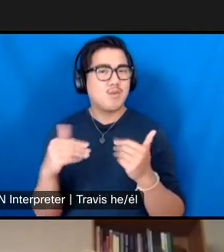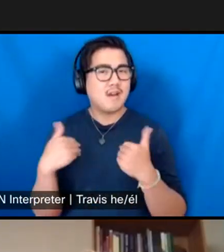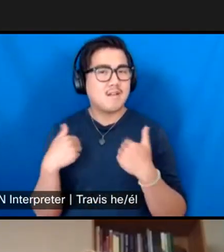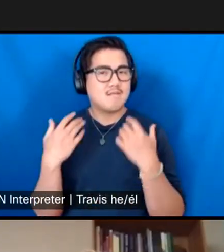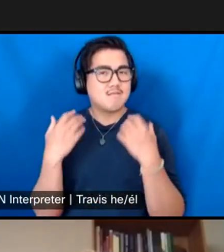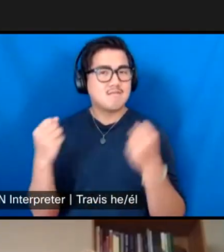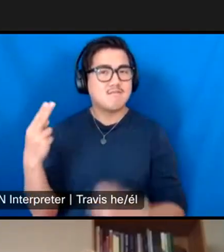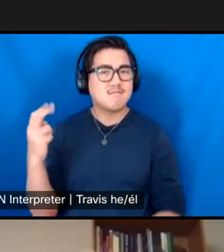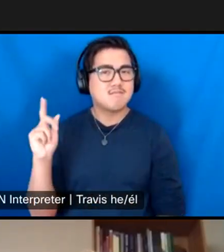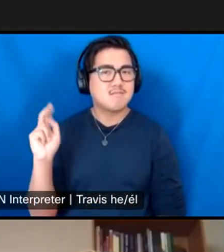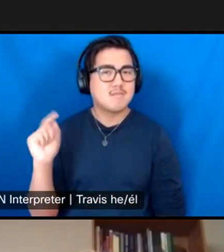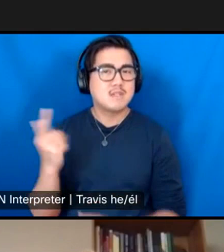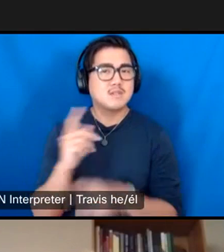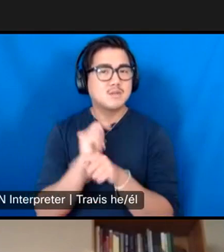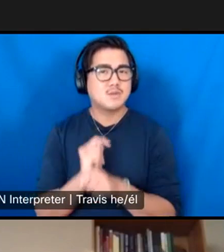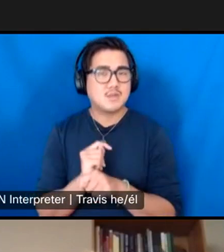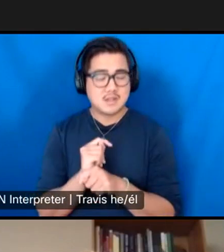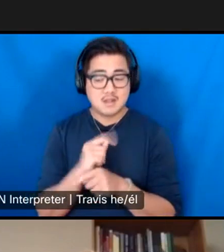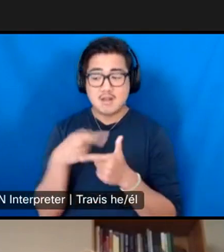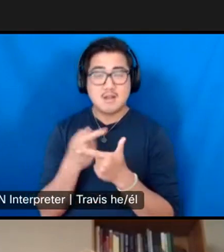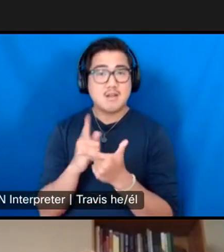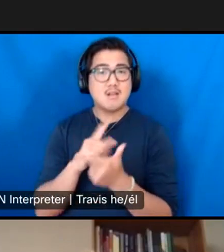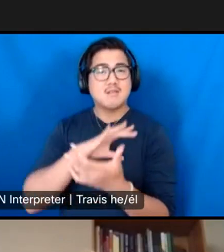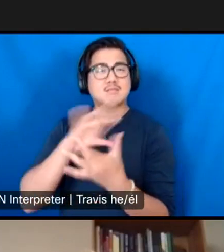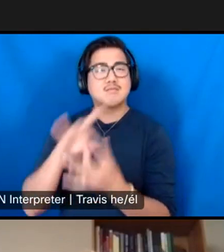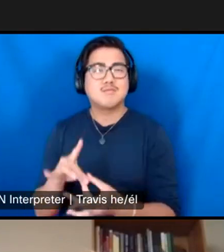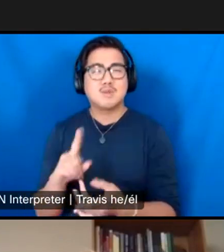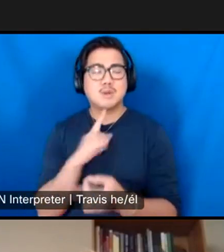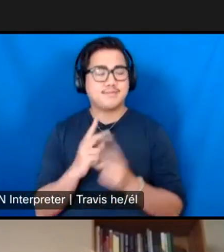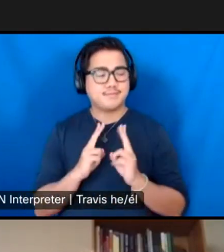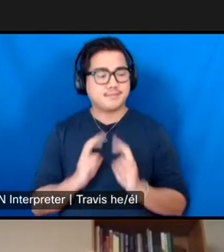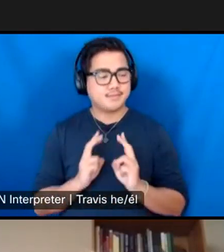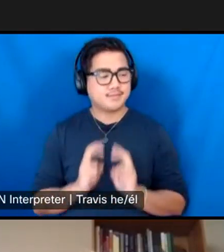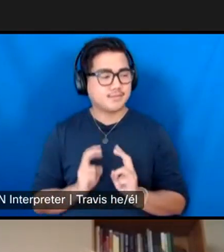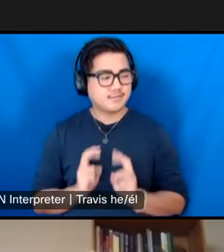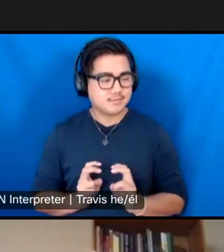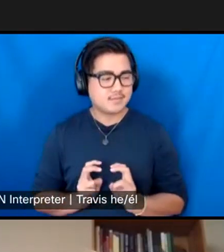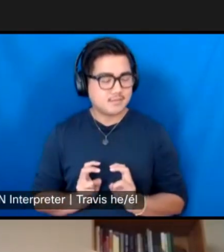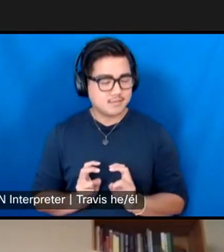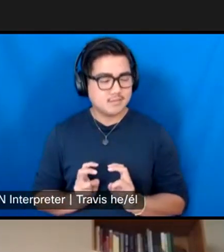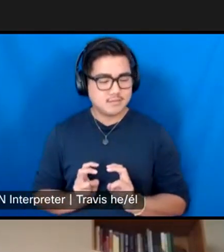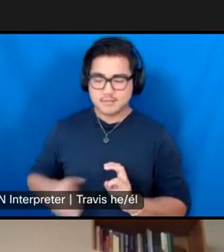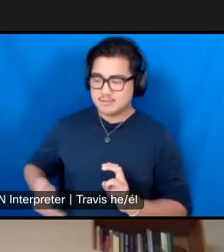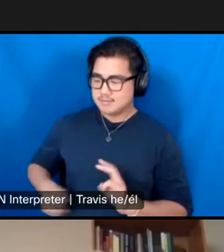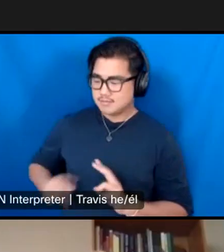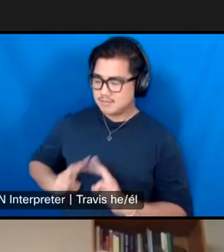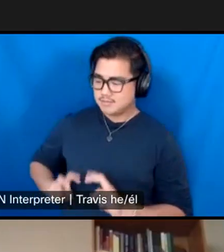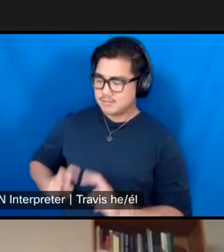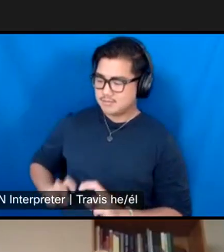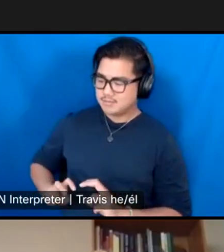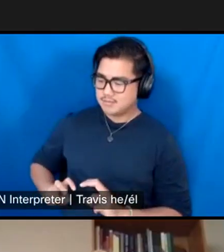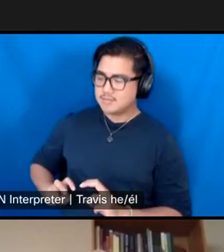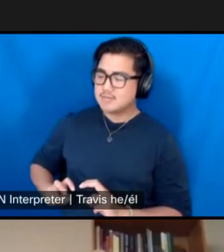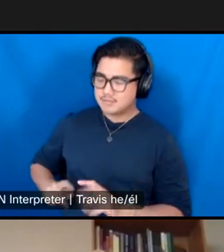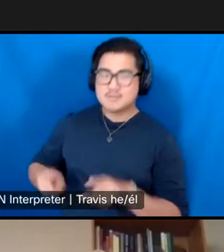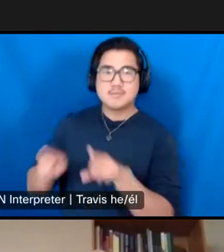to connect with that inner voice, with that inner experience, and connect with the guidance from